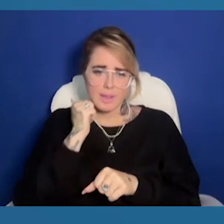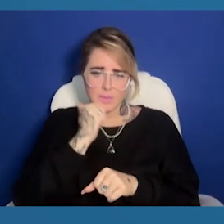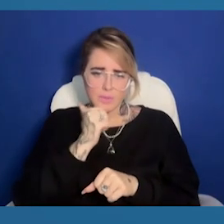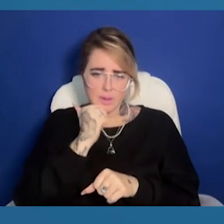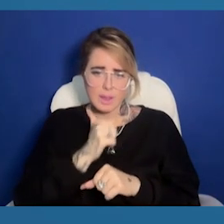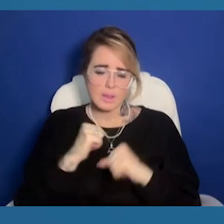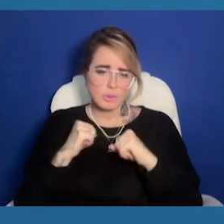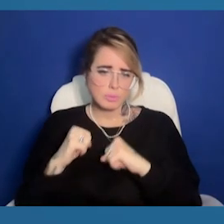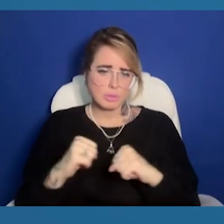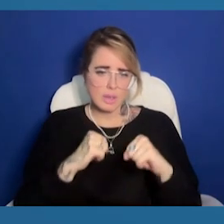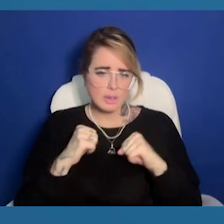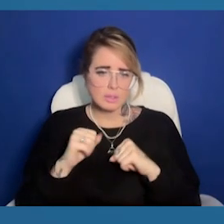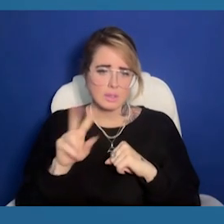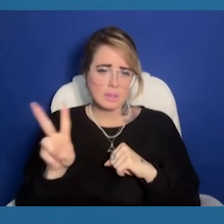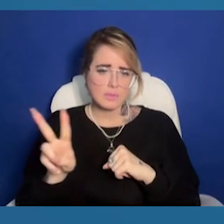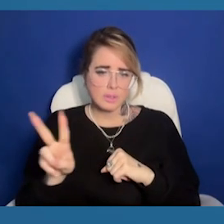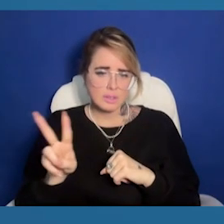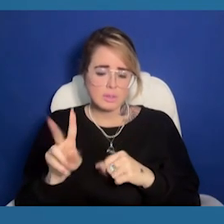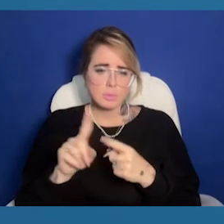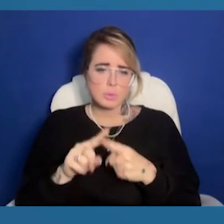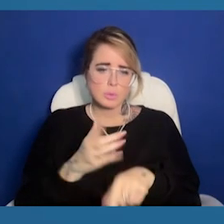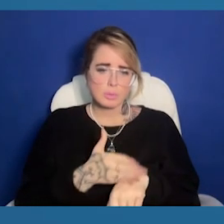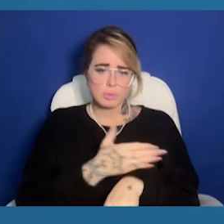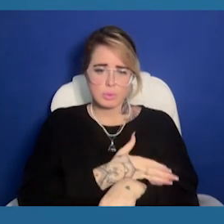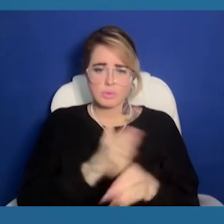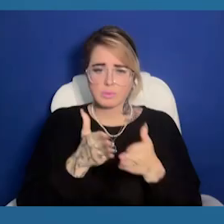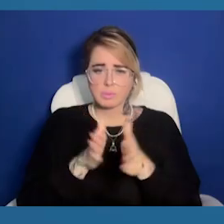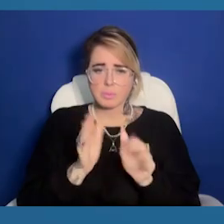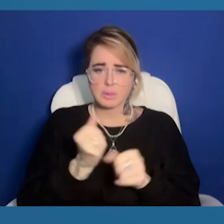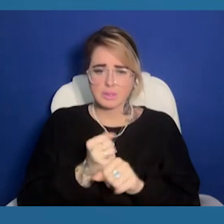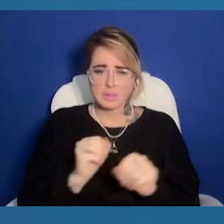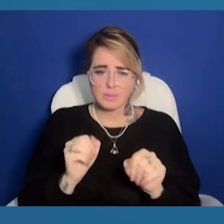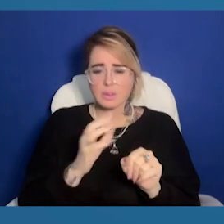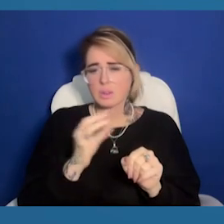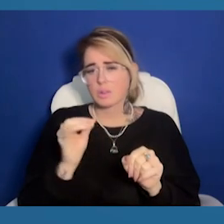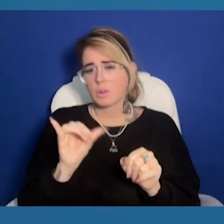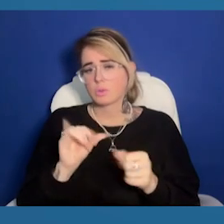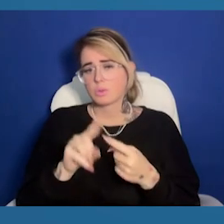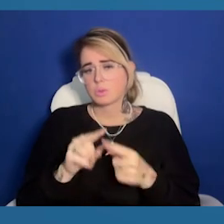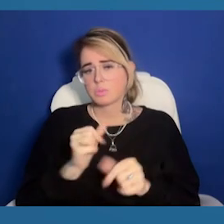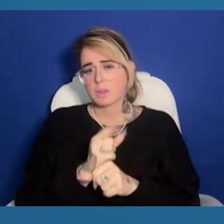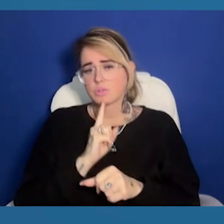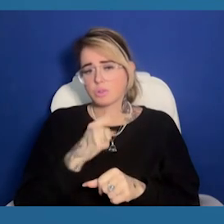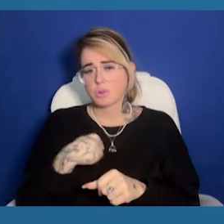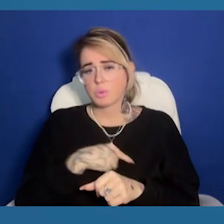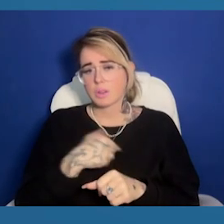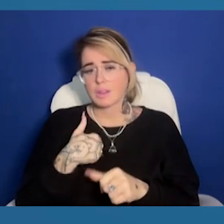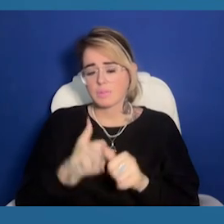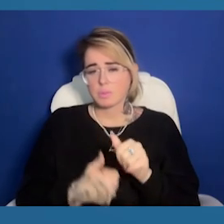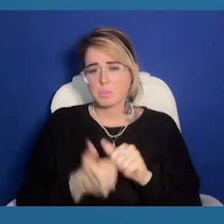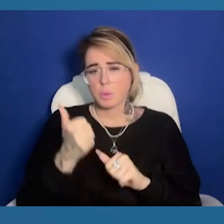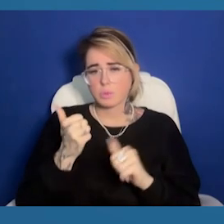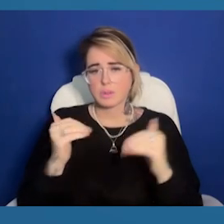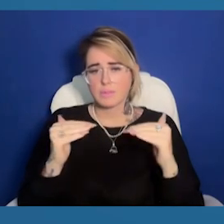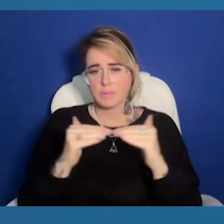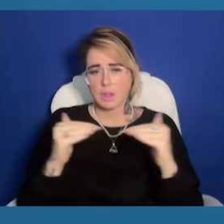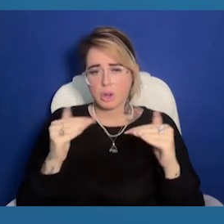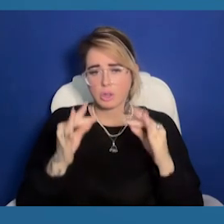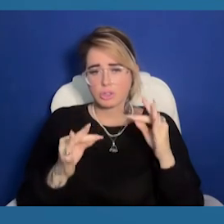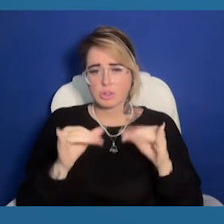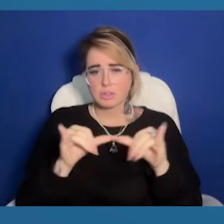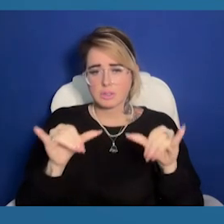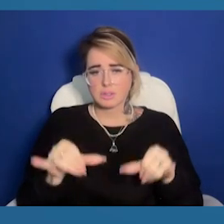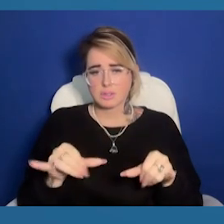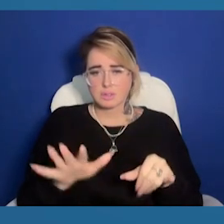protect victims, to improve public safety, and also to make sure that we have the most fair justice system in